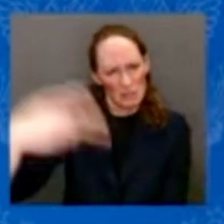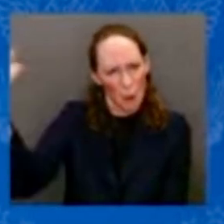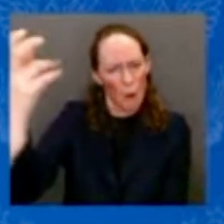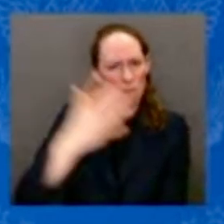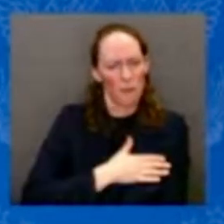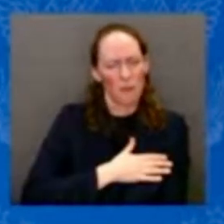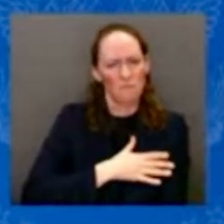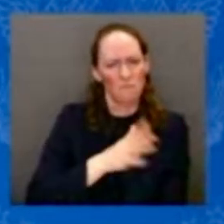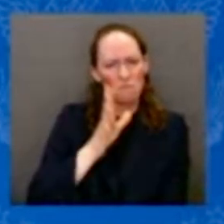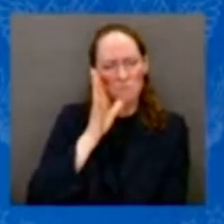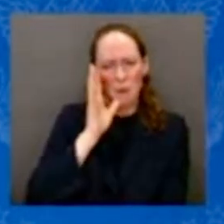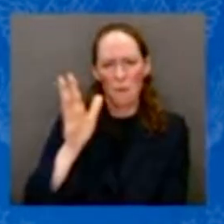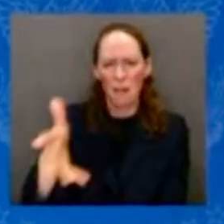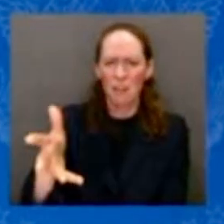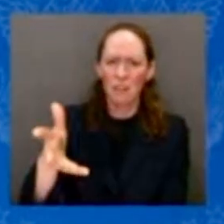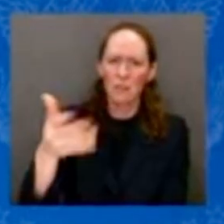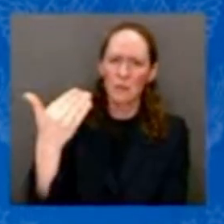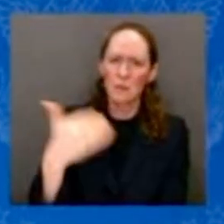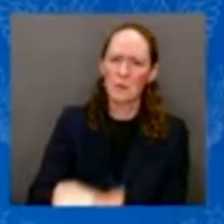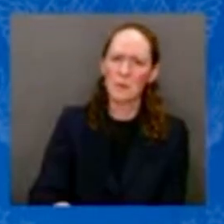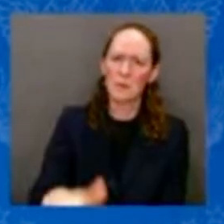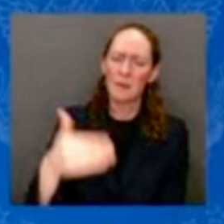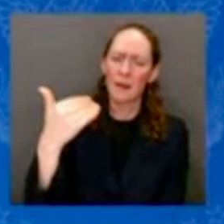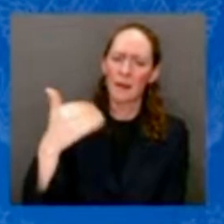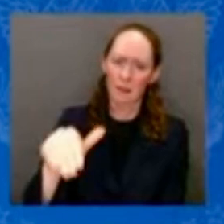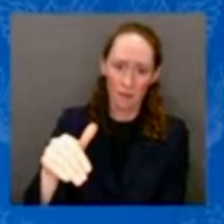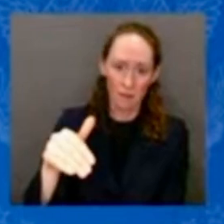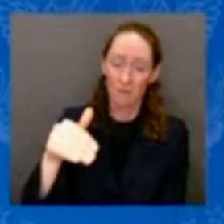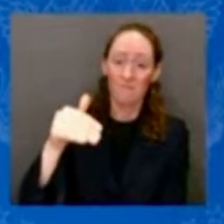for her grandson to feel her love and warmth."